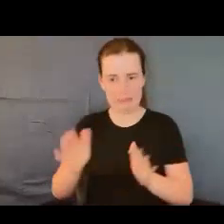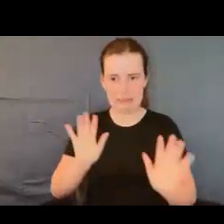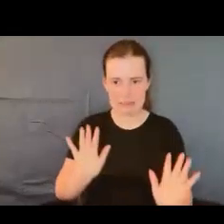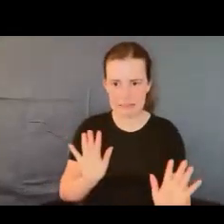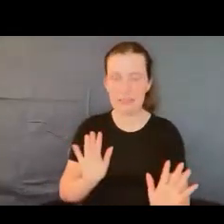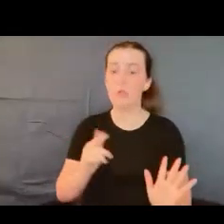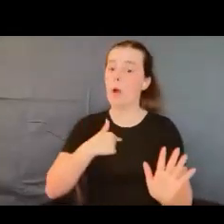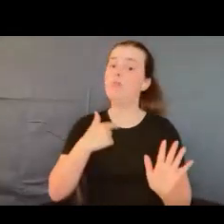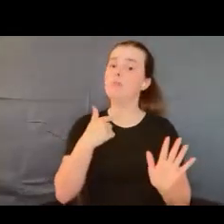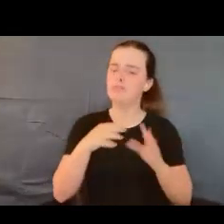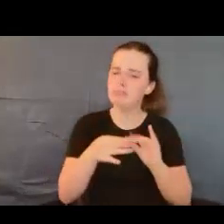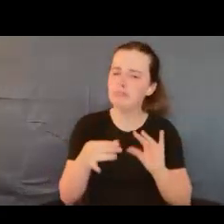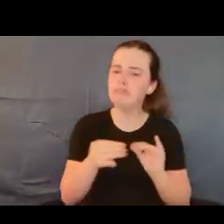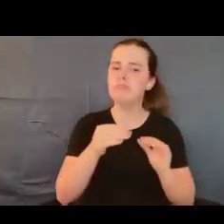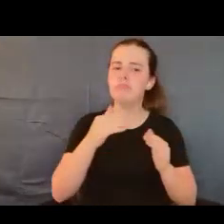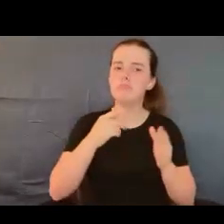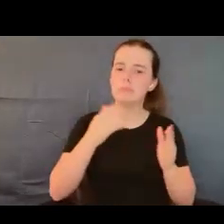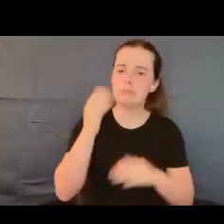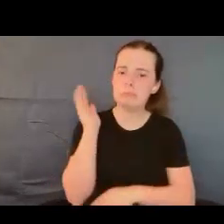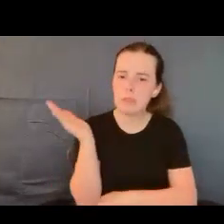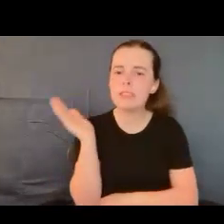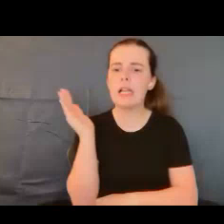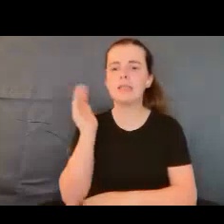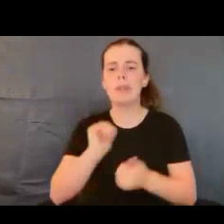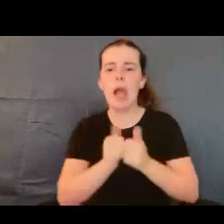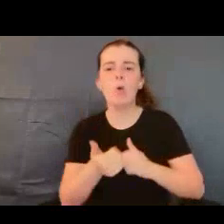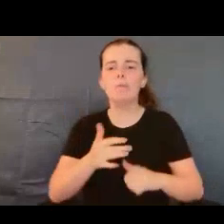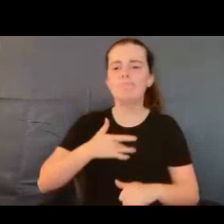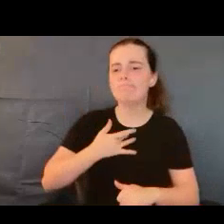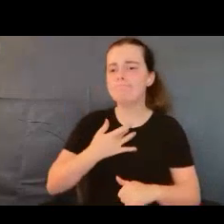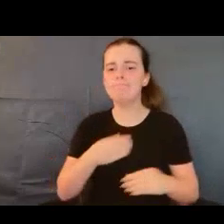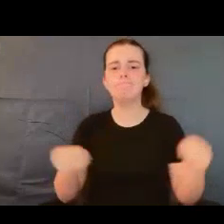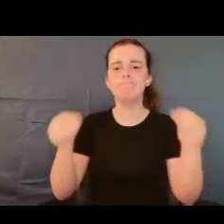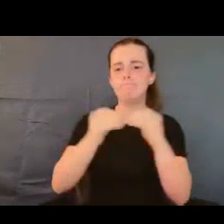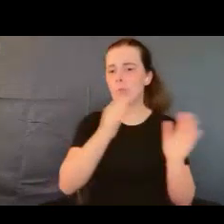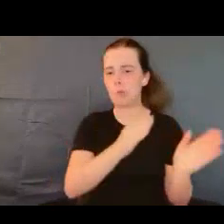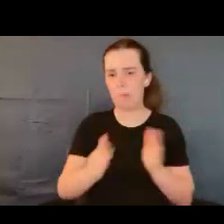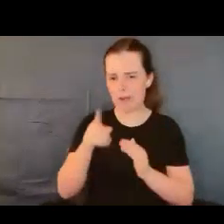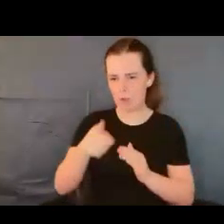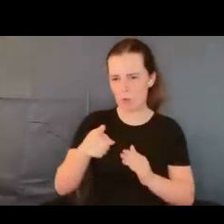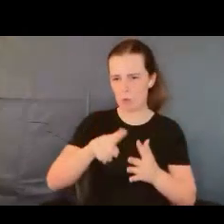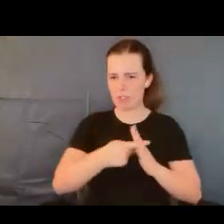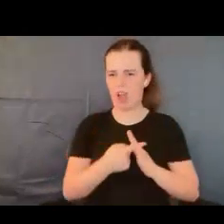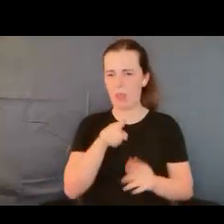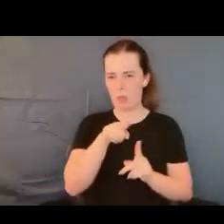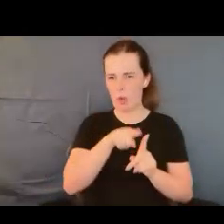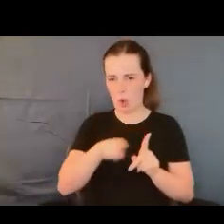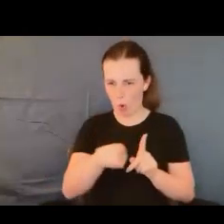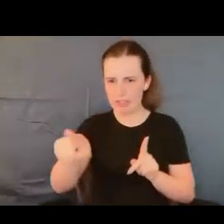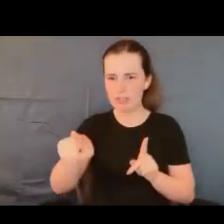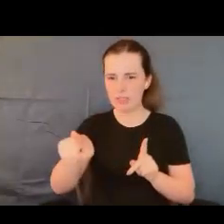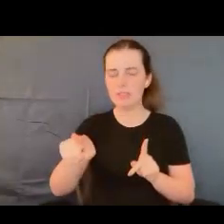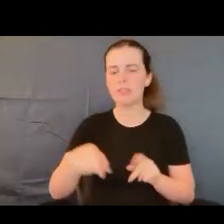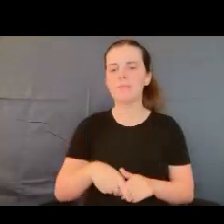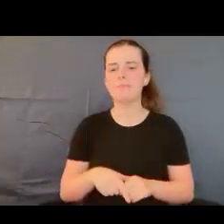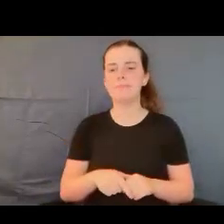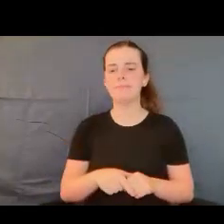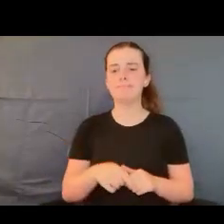will talk through some things to help you feel a bit more prepared as you tackle this course. When I'm not running, I